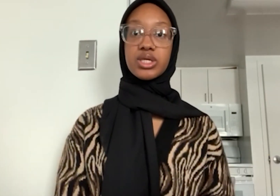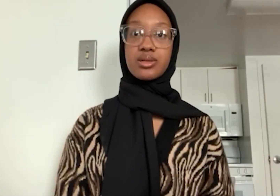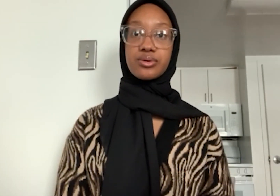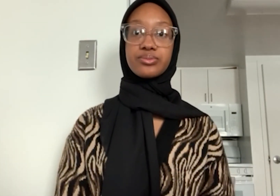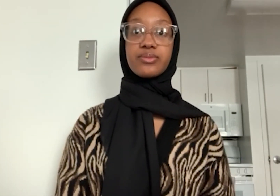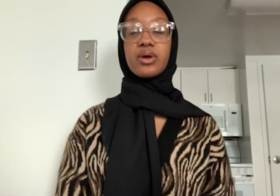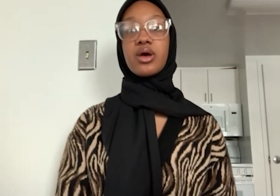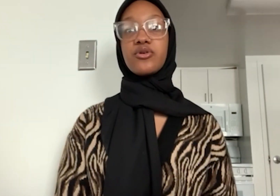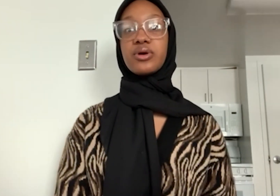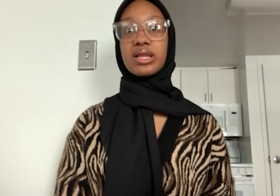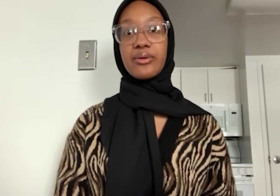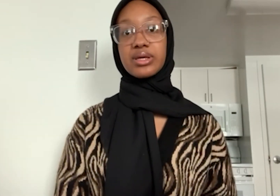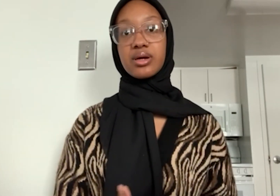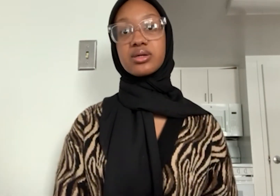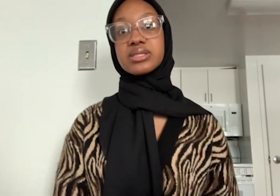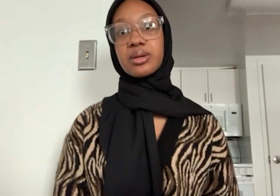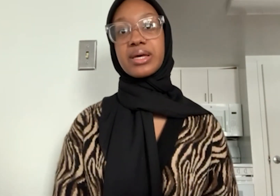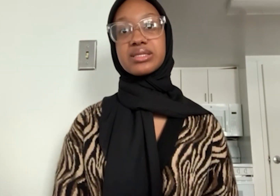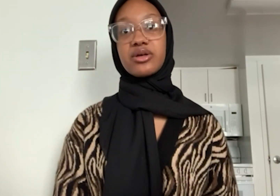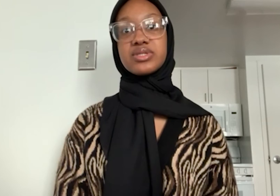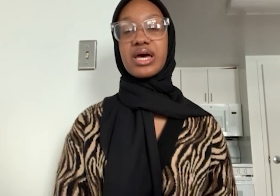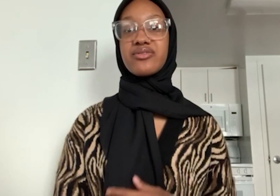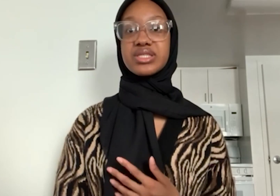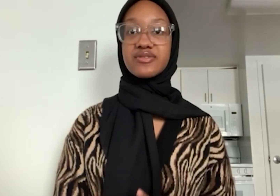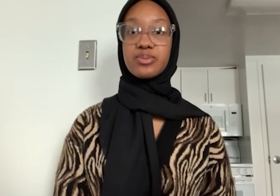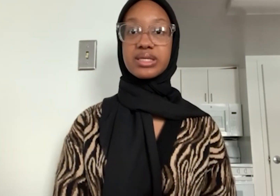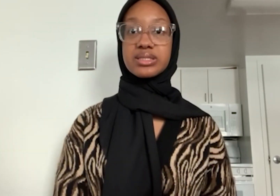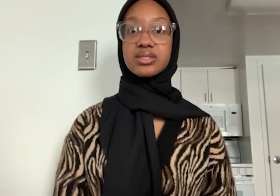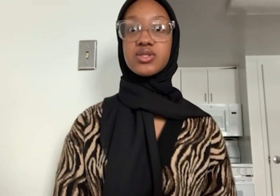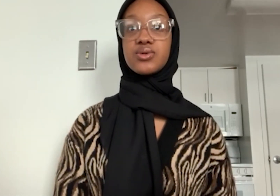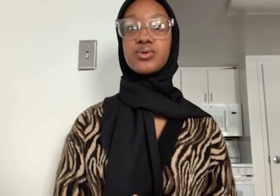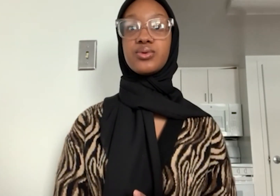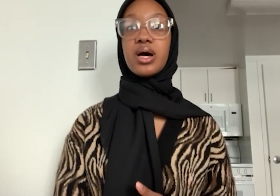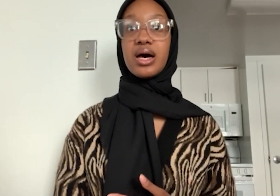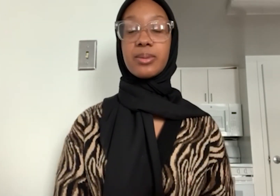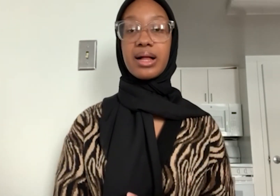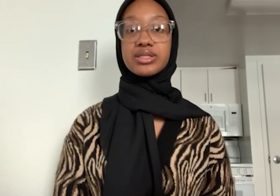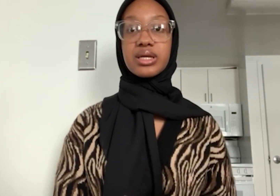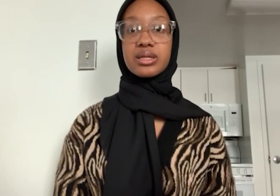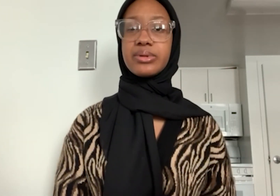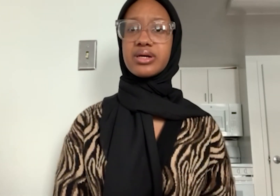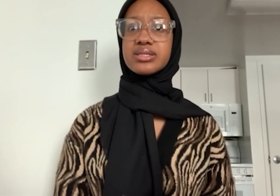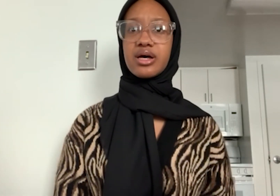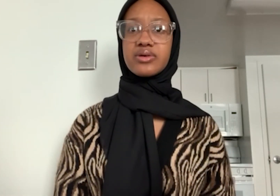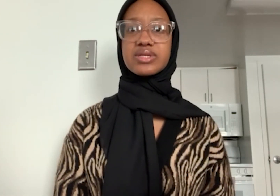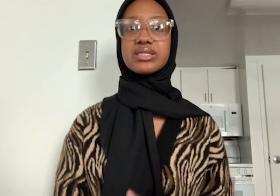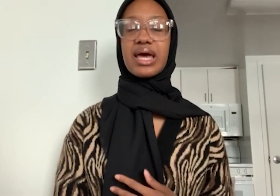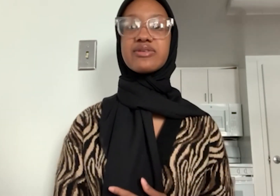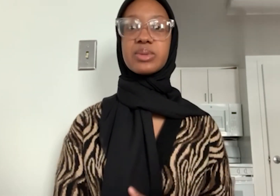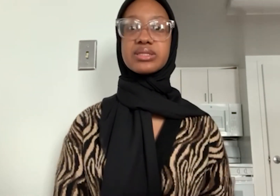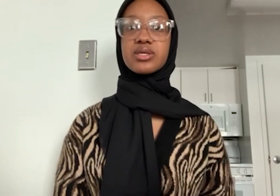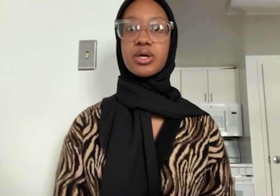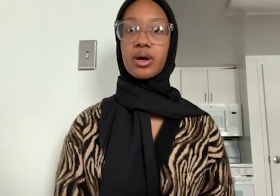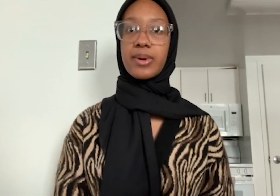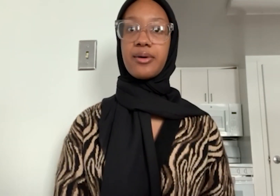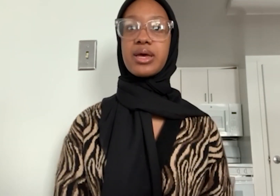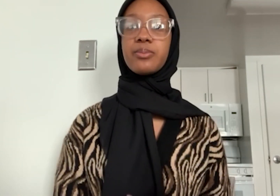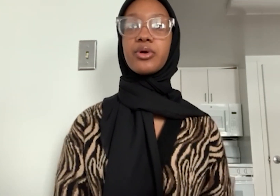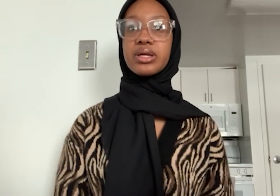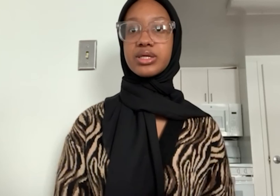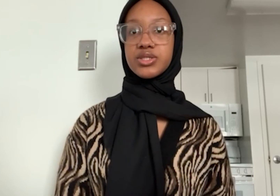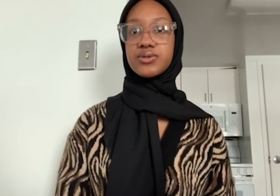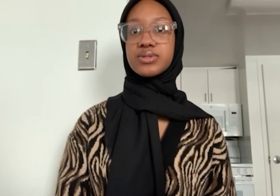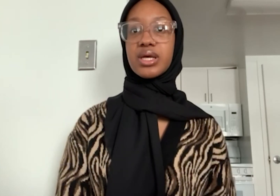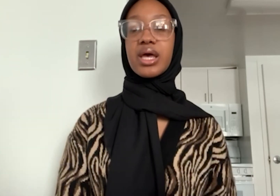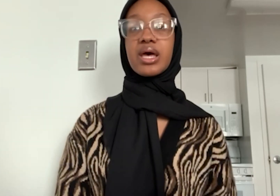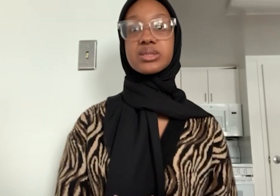Salaam and Shalom, for allowing young girls like myself to have safe spaces to unapologetically be ourselves and to have spaces to talk about